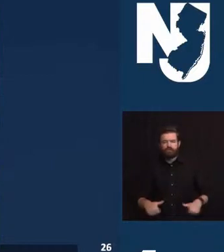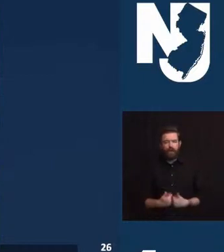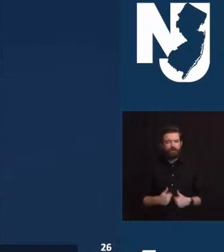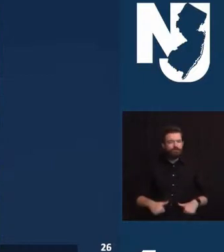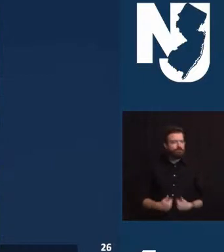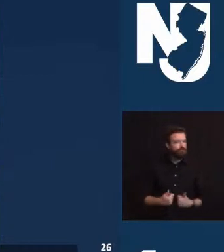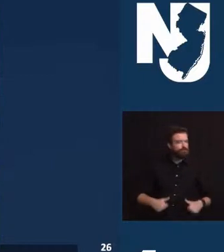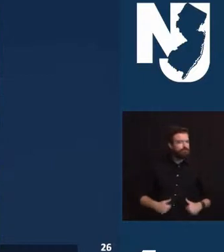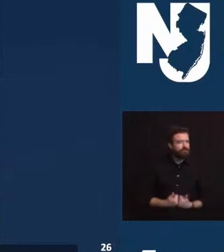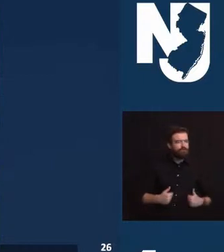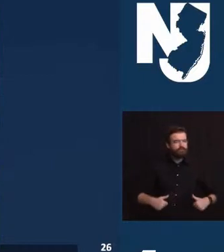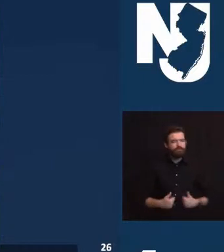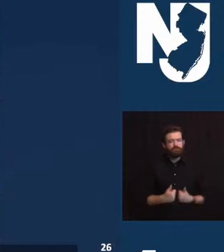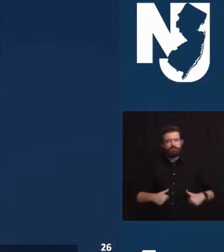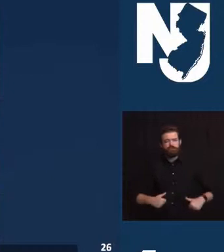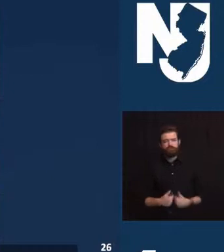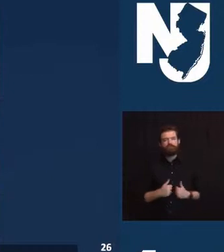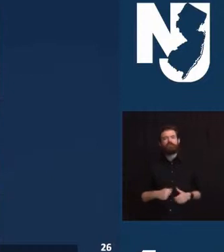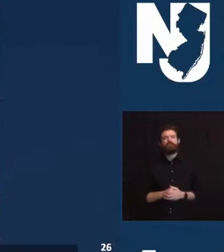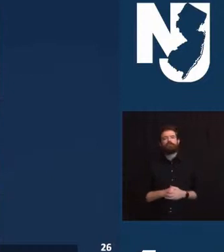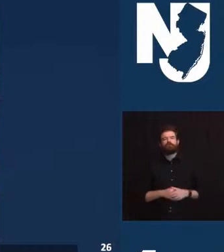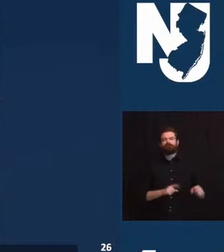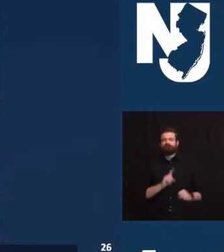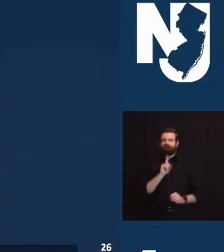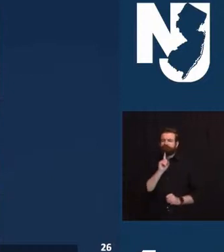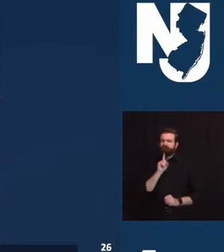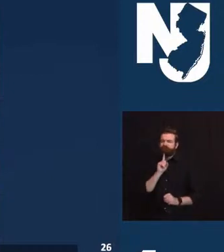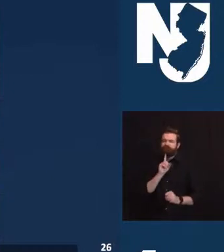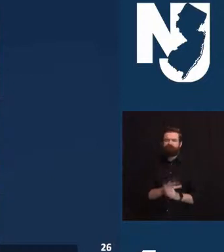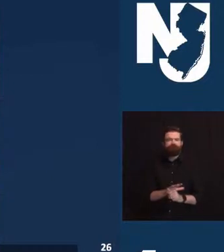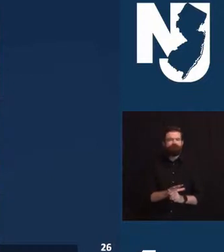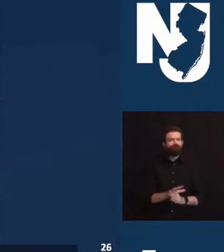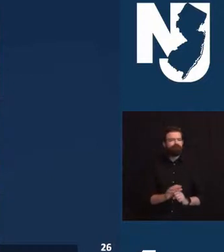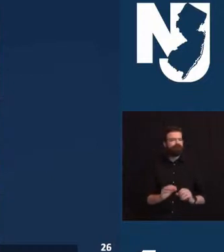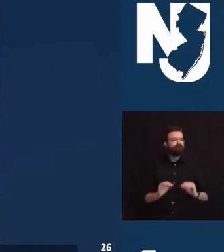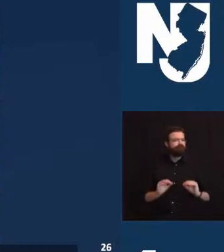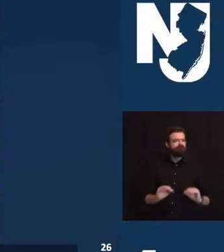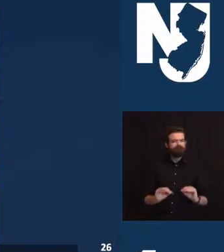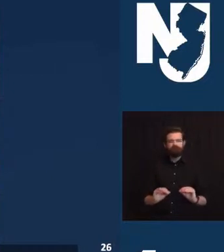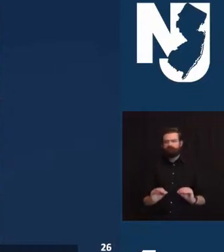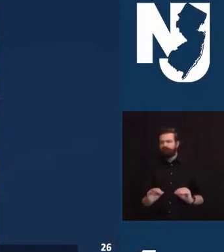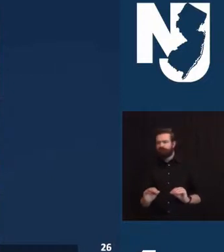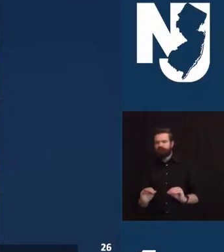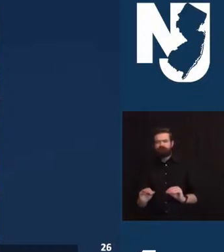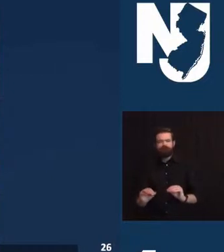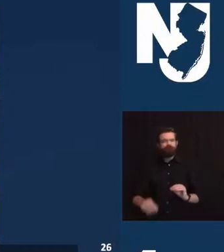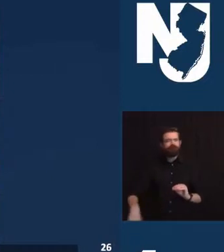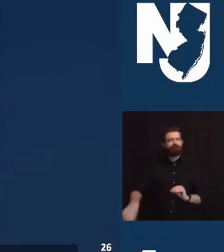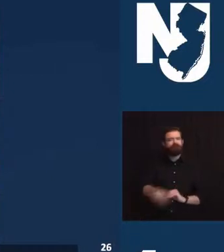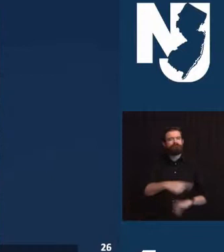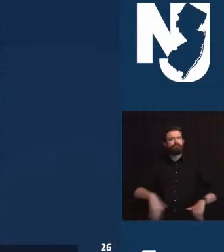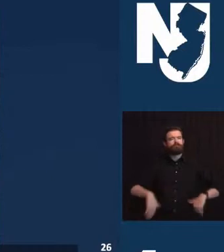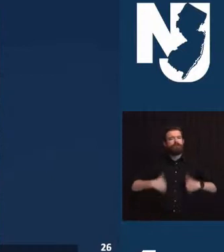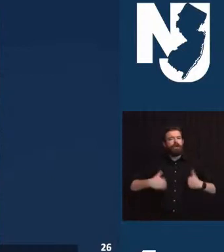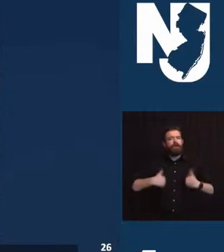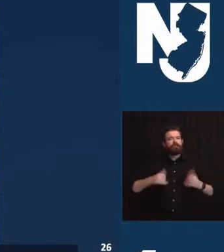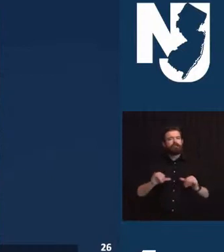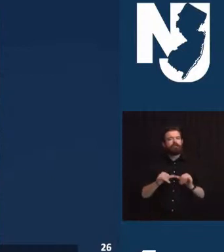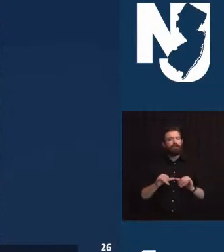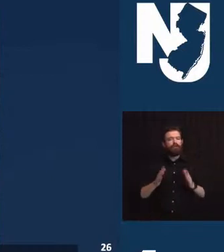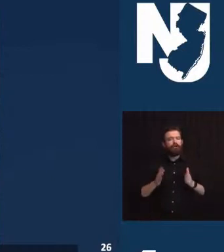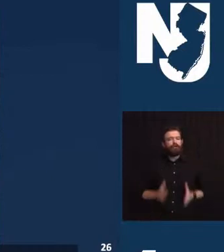and he was equally committed to passing his passion to the next generation of engineers and building